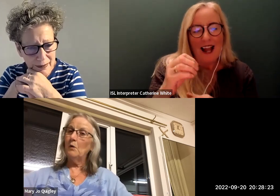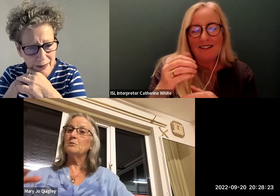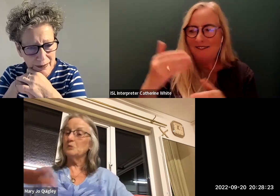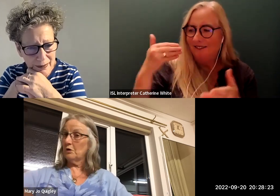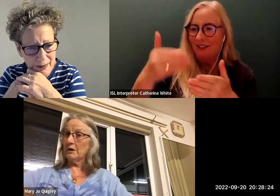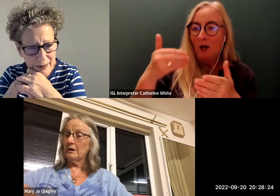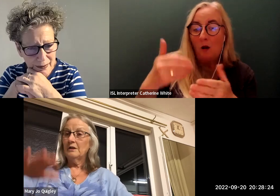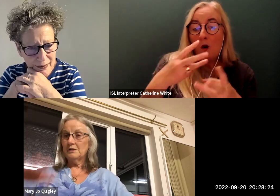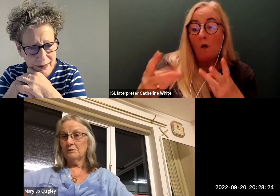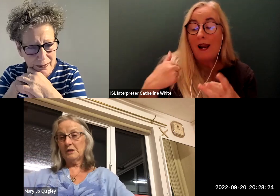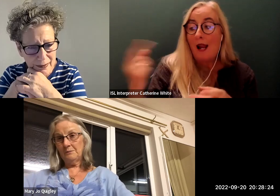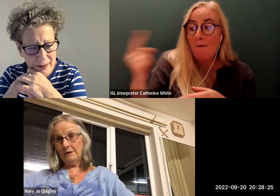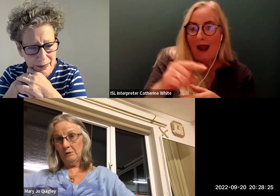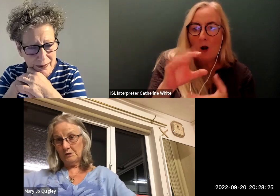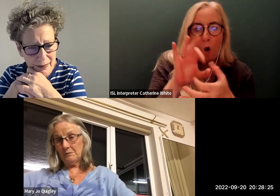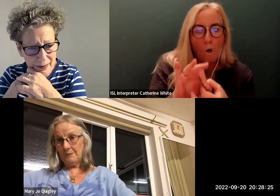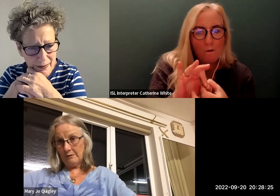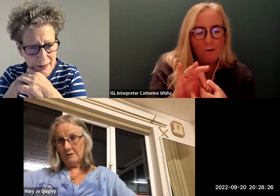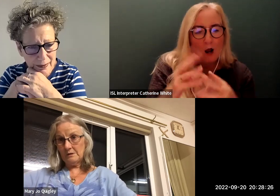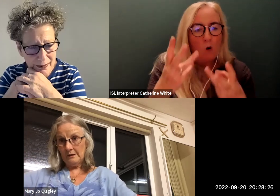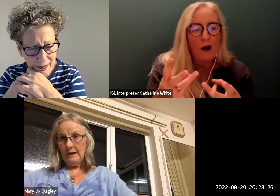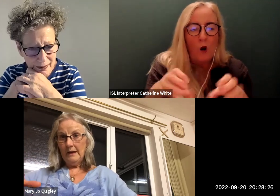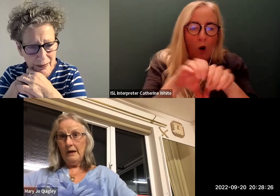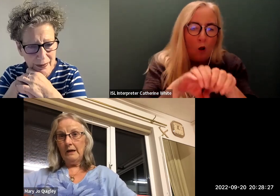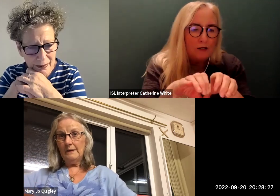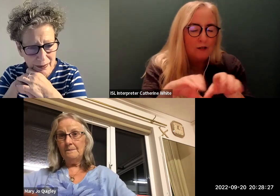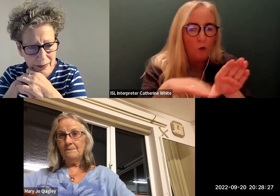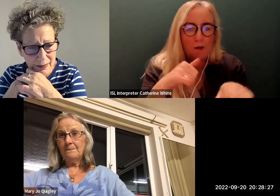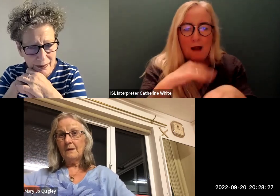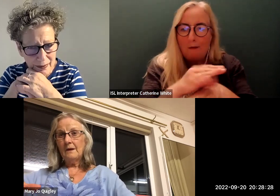came home to work so that I could be close to my parents,